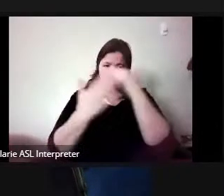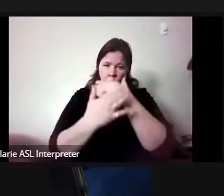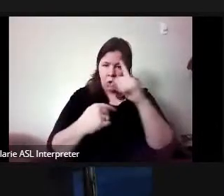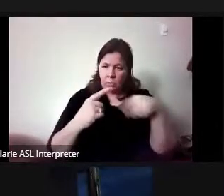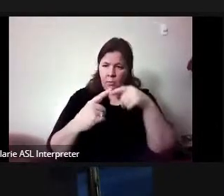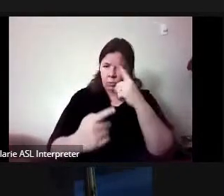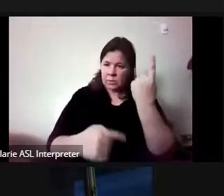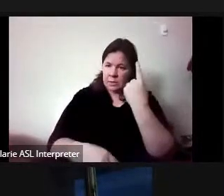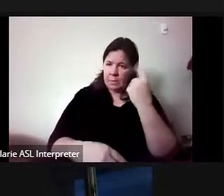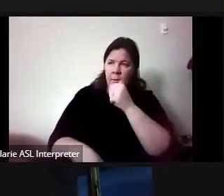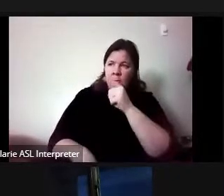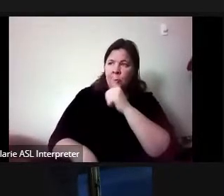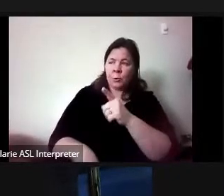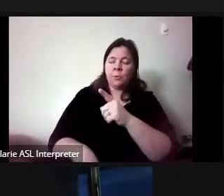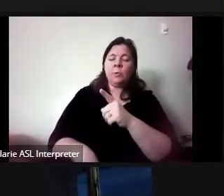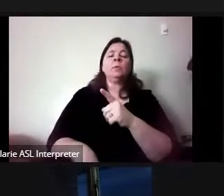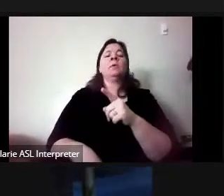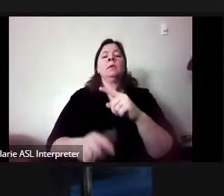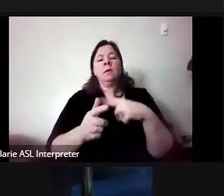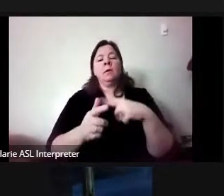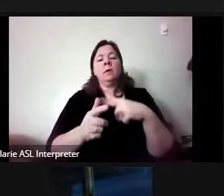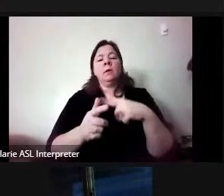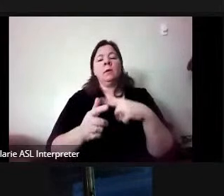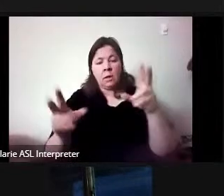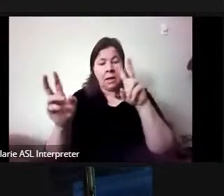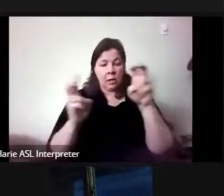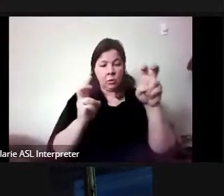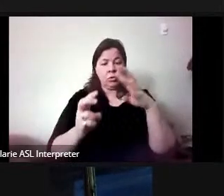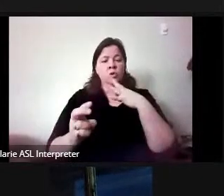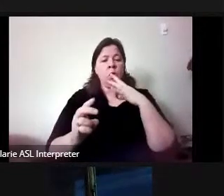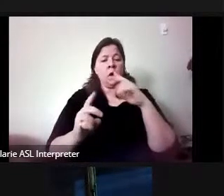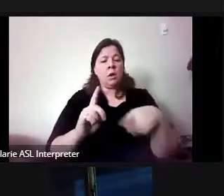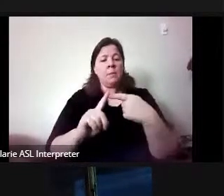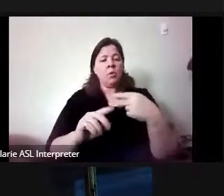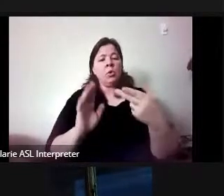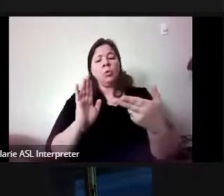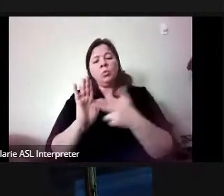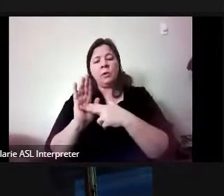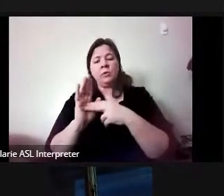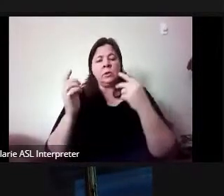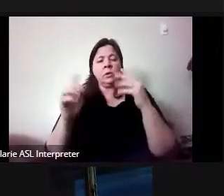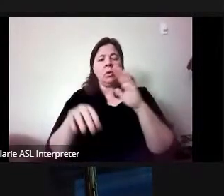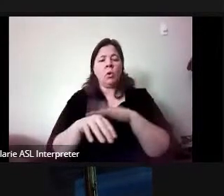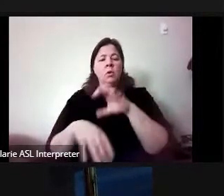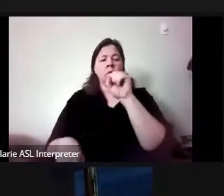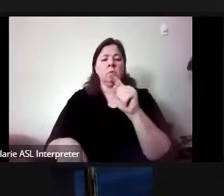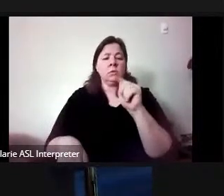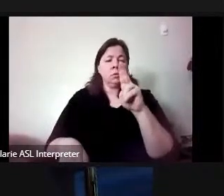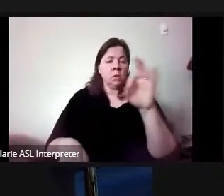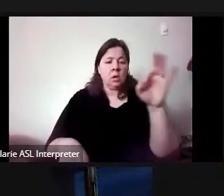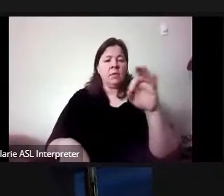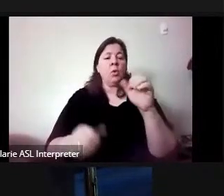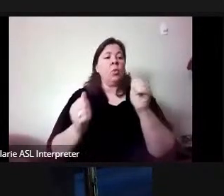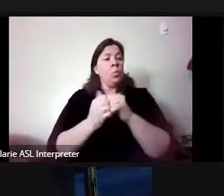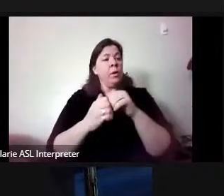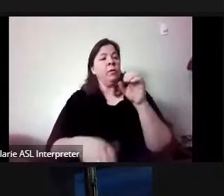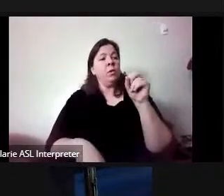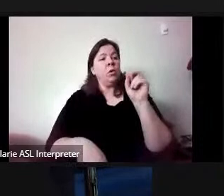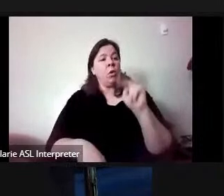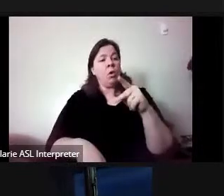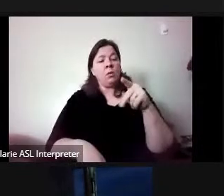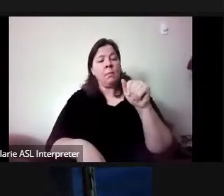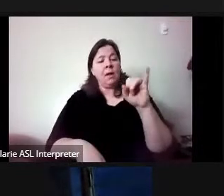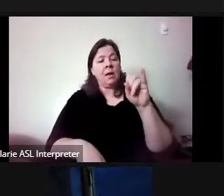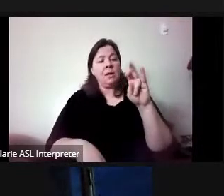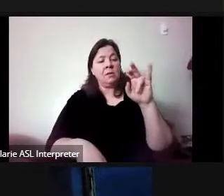something, unless it's like an issue where we talk about people registering and stuff, but it has anything to do with Onpassive and the products